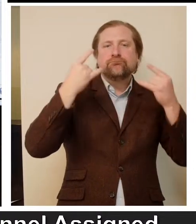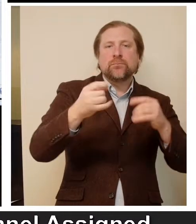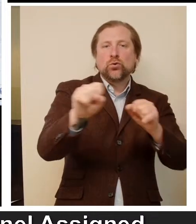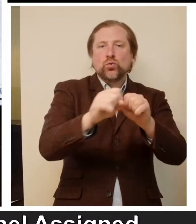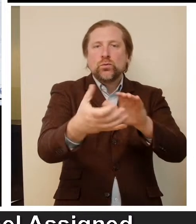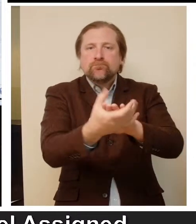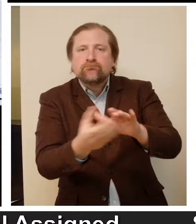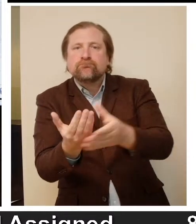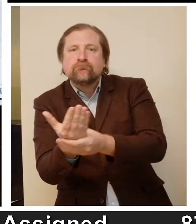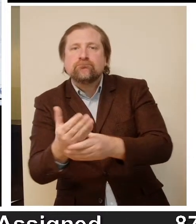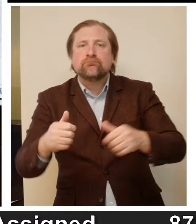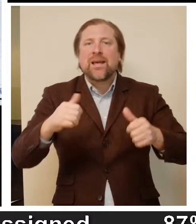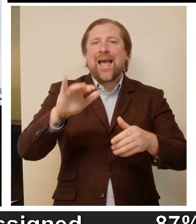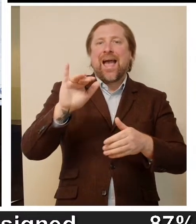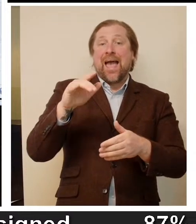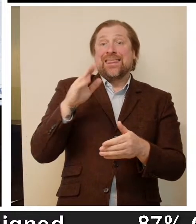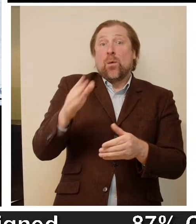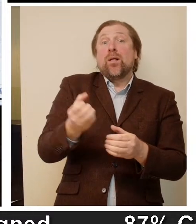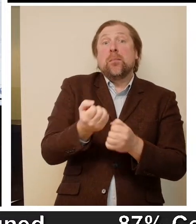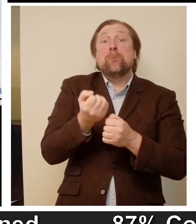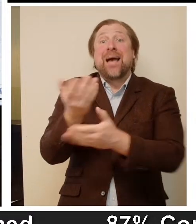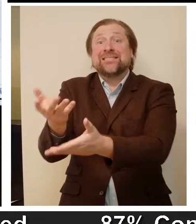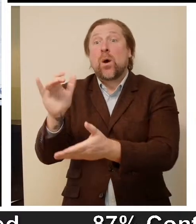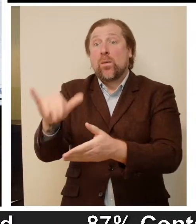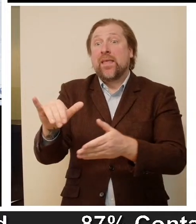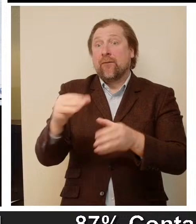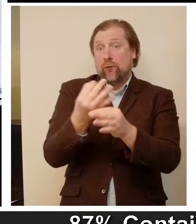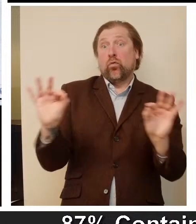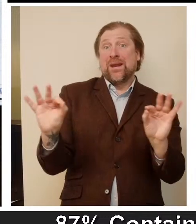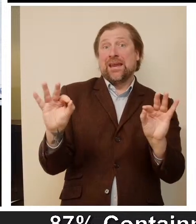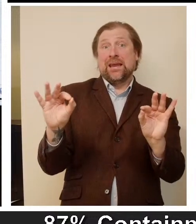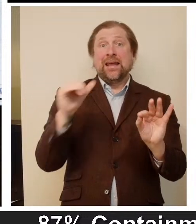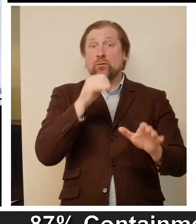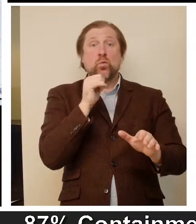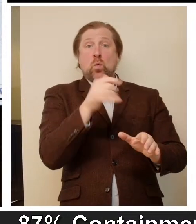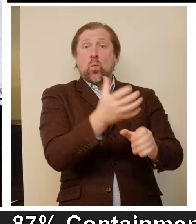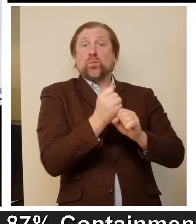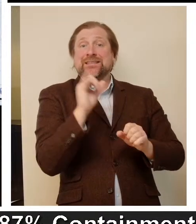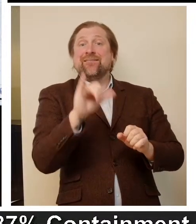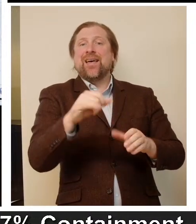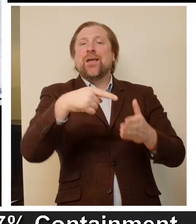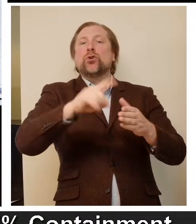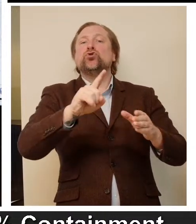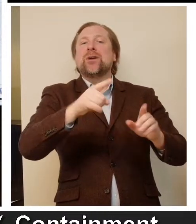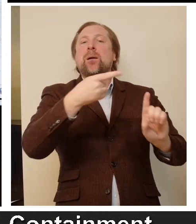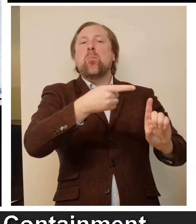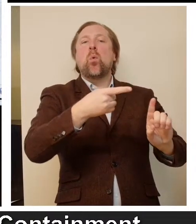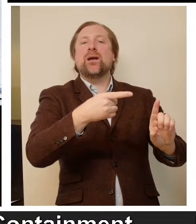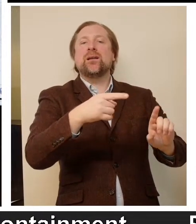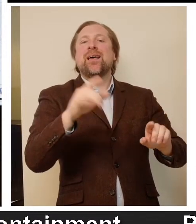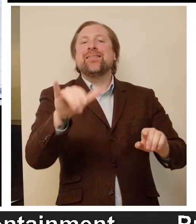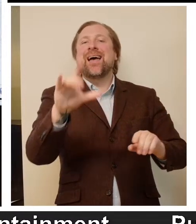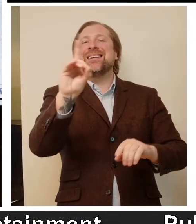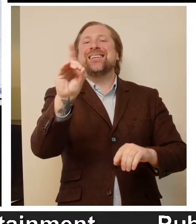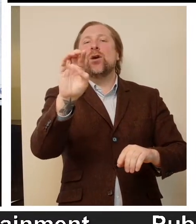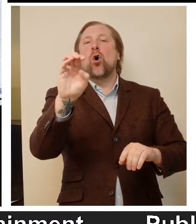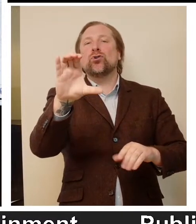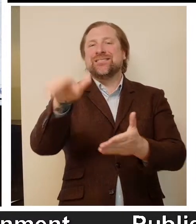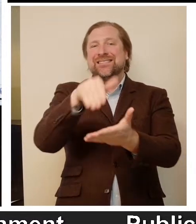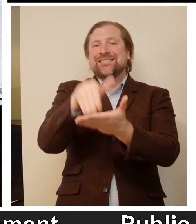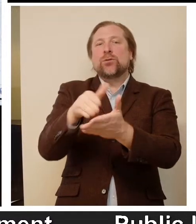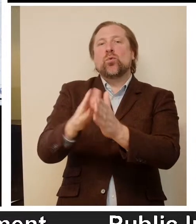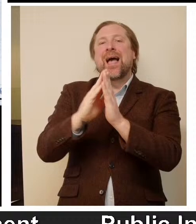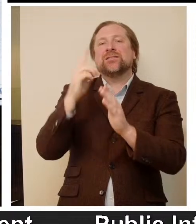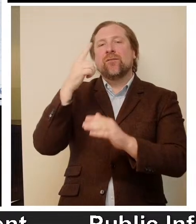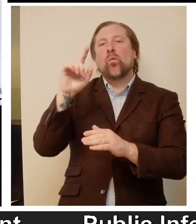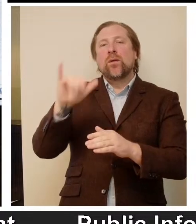is passing out at your checkpoints. If you're not able to get those at the checkpoints, again, go to one of the disaster recovery centers, ask for